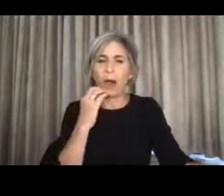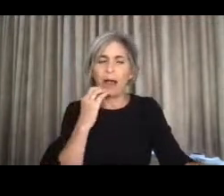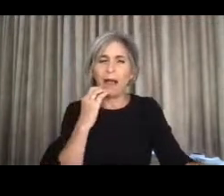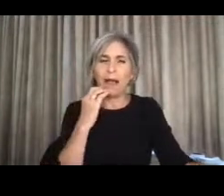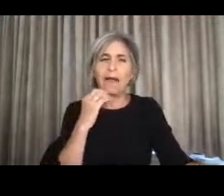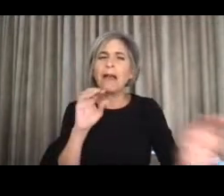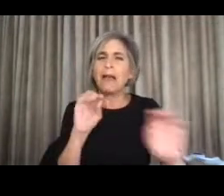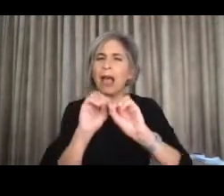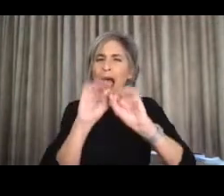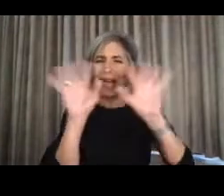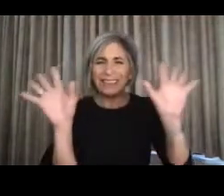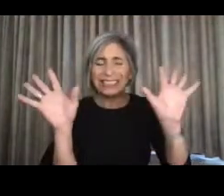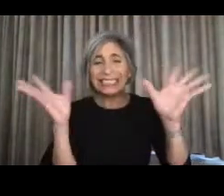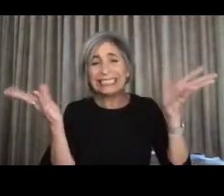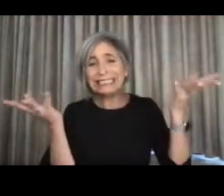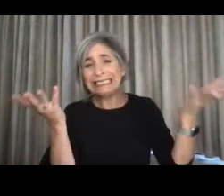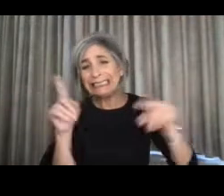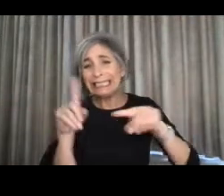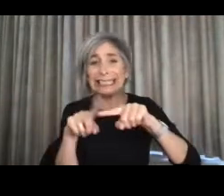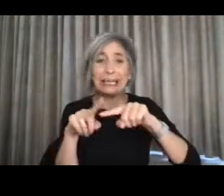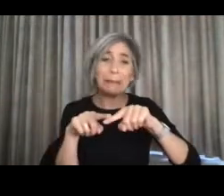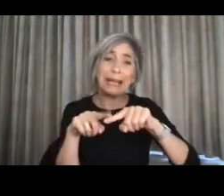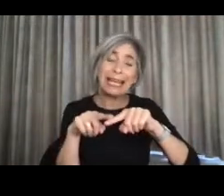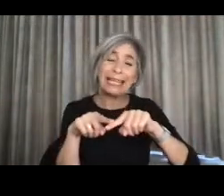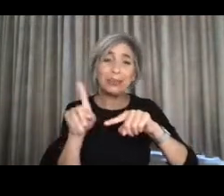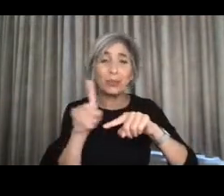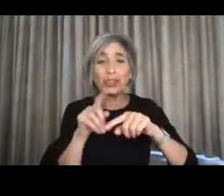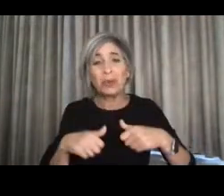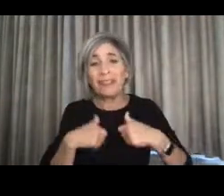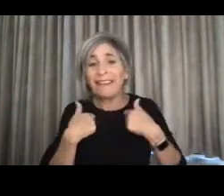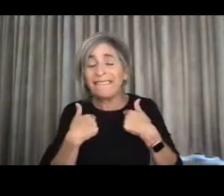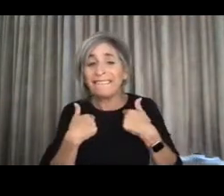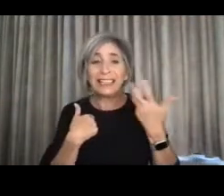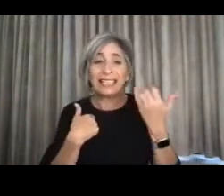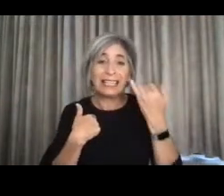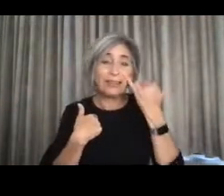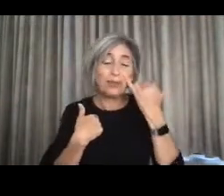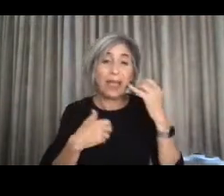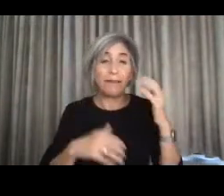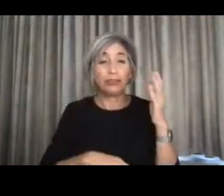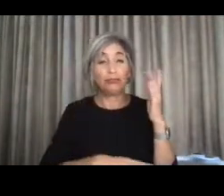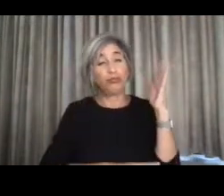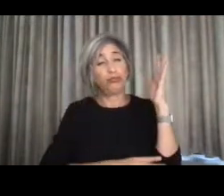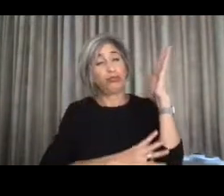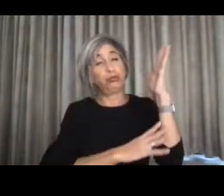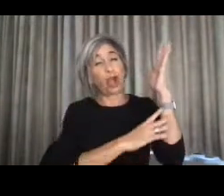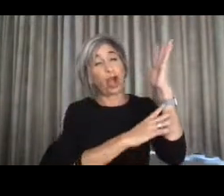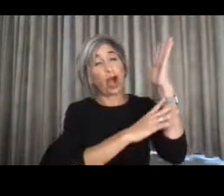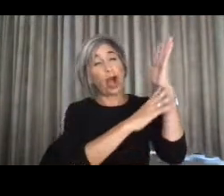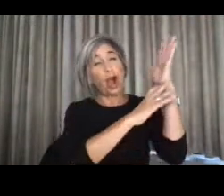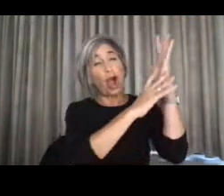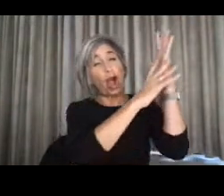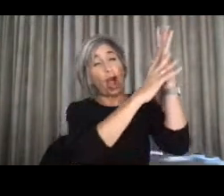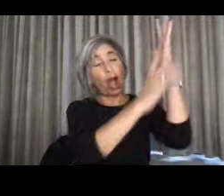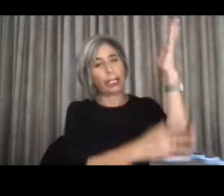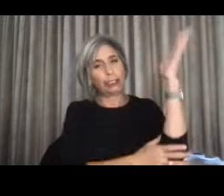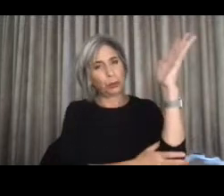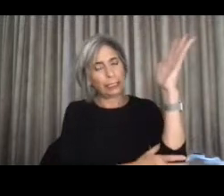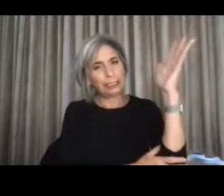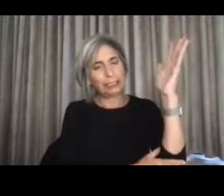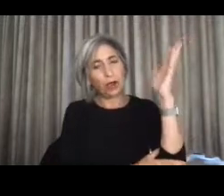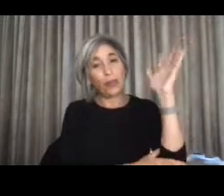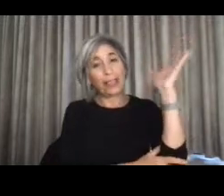Obviously, I think it just depends on your residence. Obviously, if you have tall trees or anything that could blow down on your